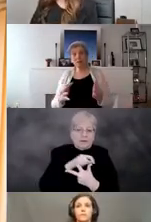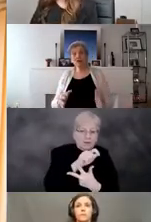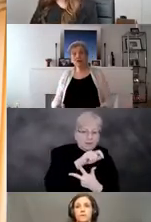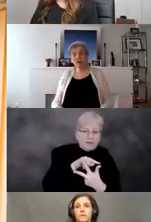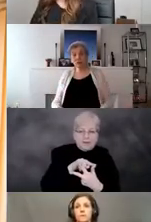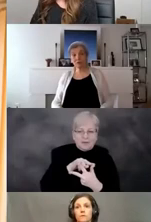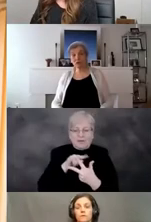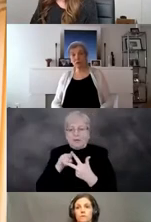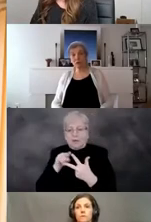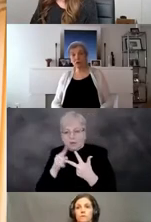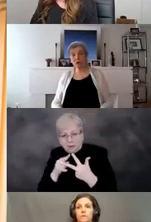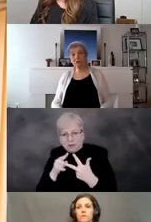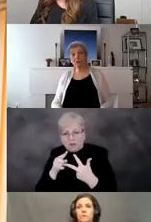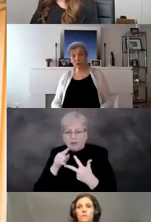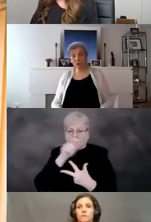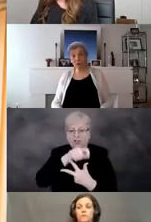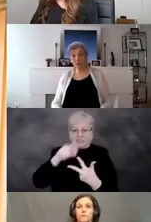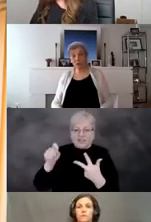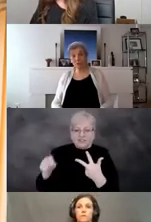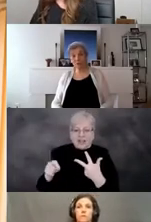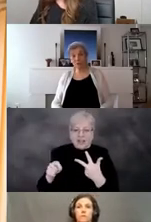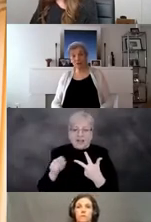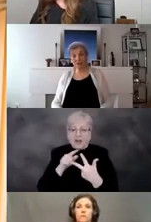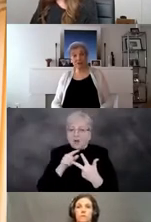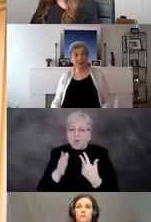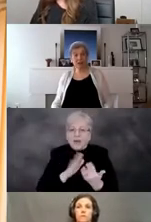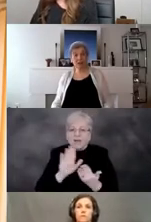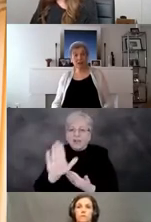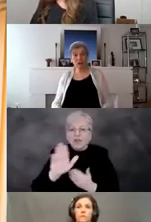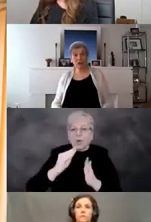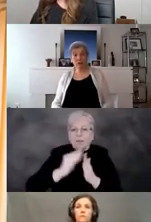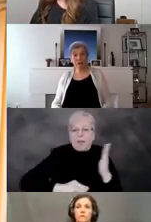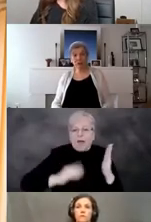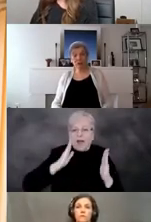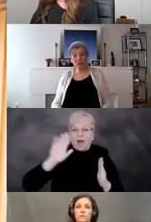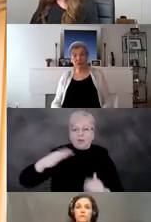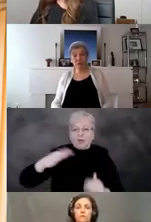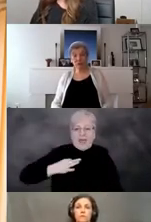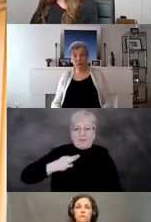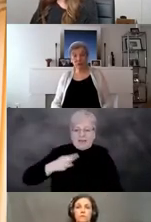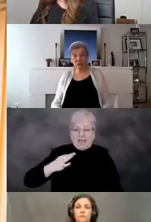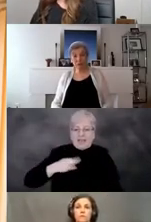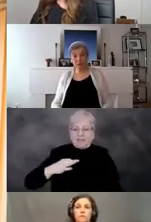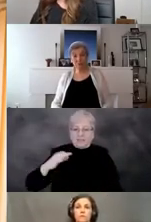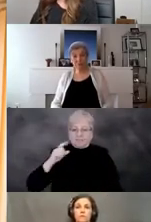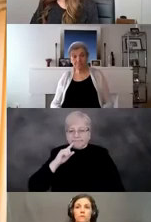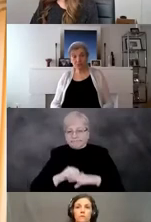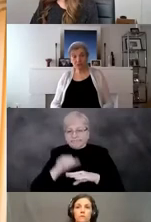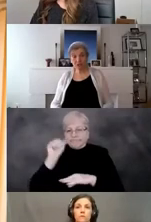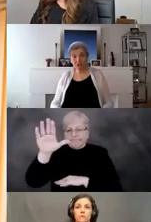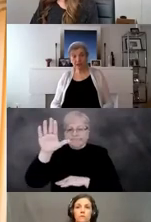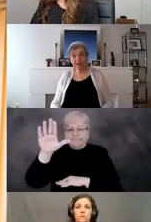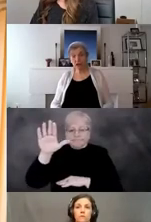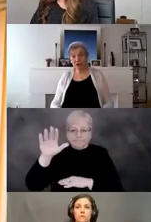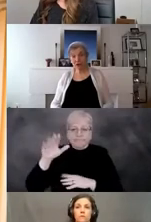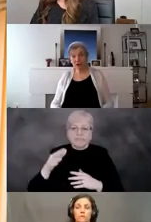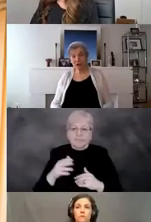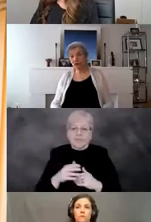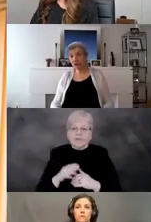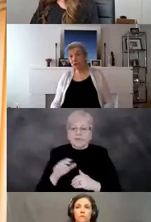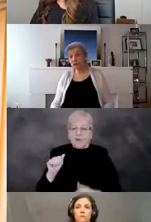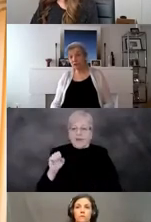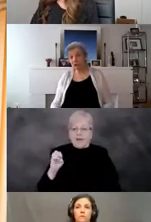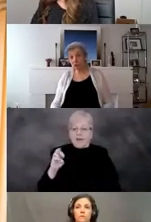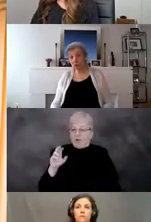Those descriptors we will repost and that are in the call for submissions and have been AERA